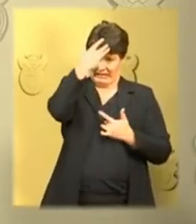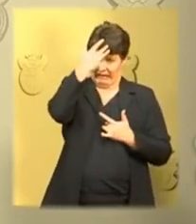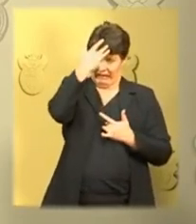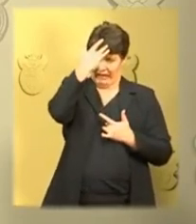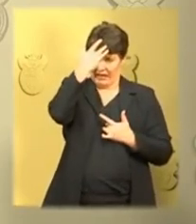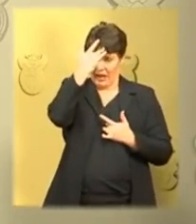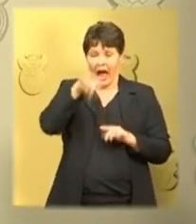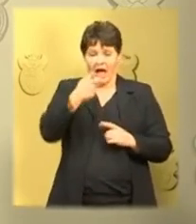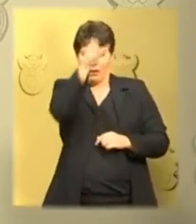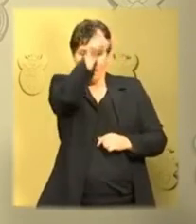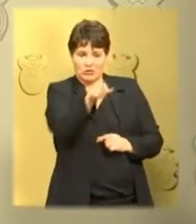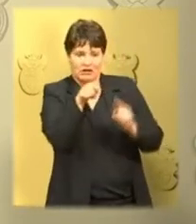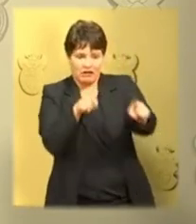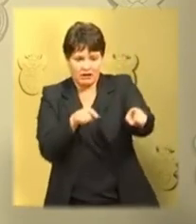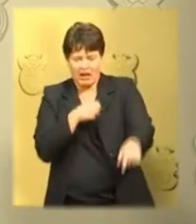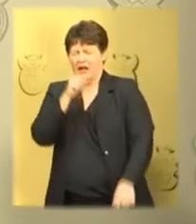person.